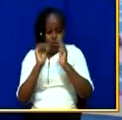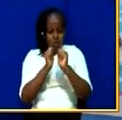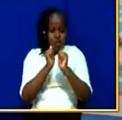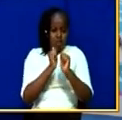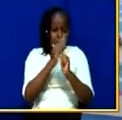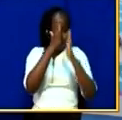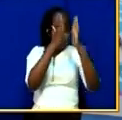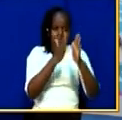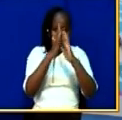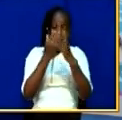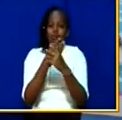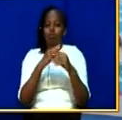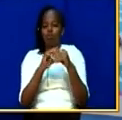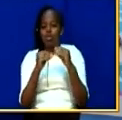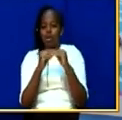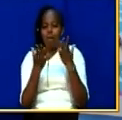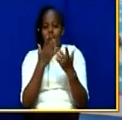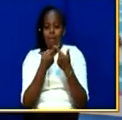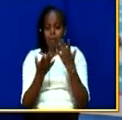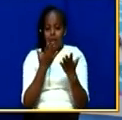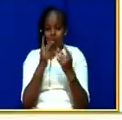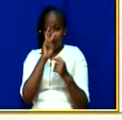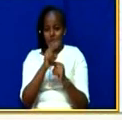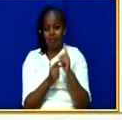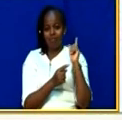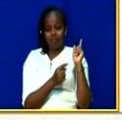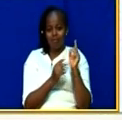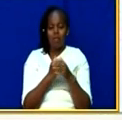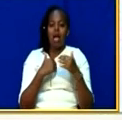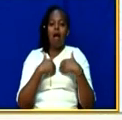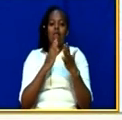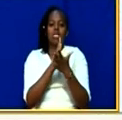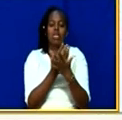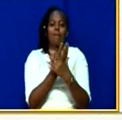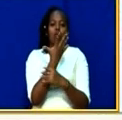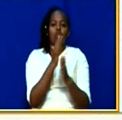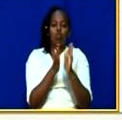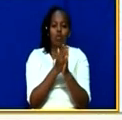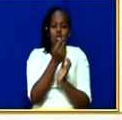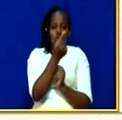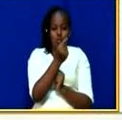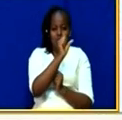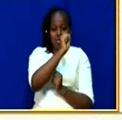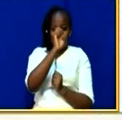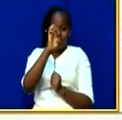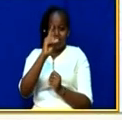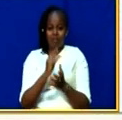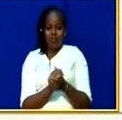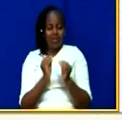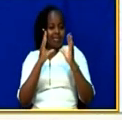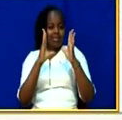created, but maybe you can look at mine there. I have mine. I have some crops there with tiny seeds. Wait a minute.